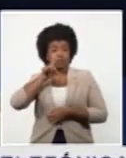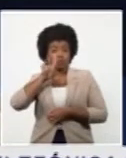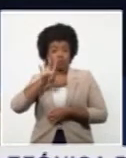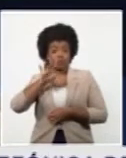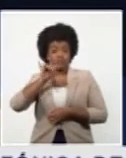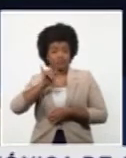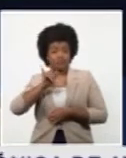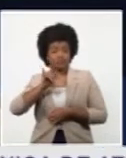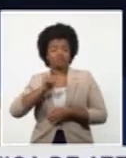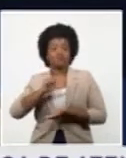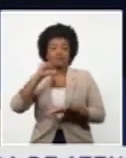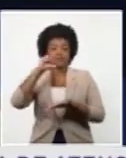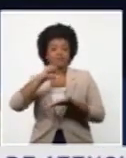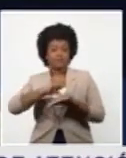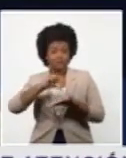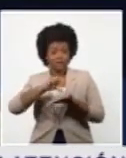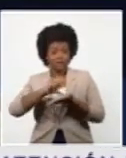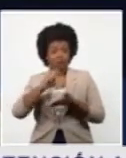145.